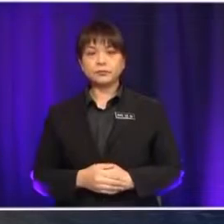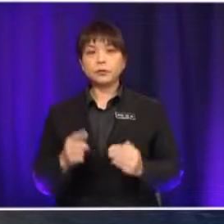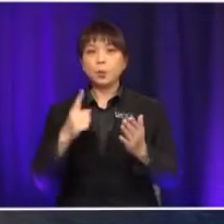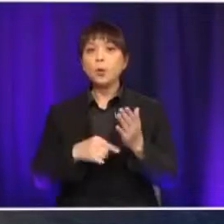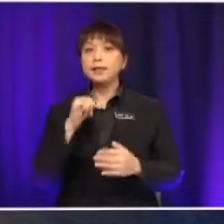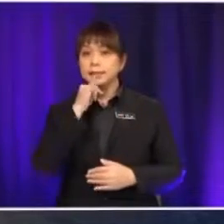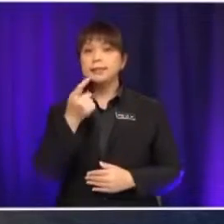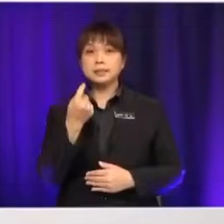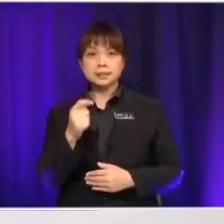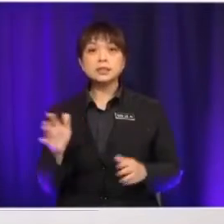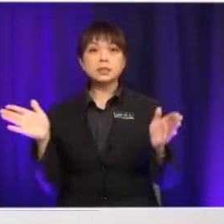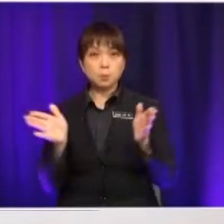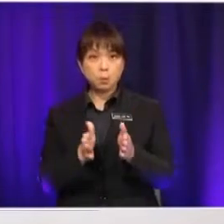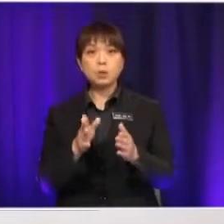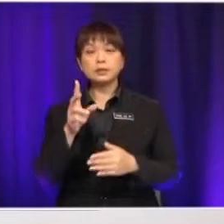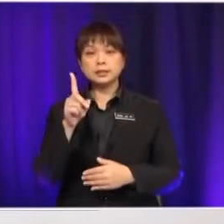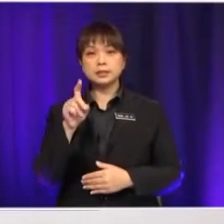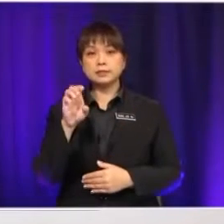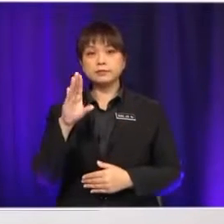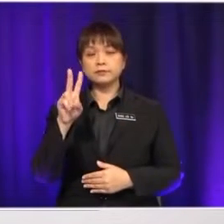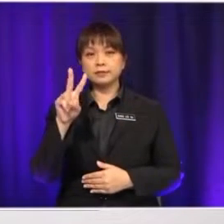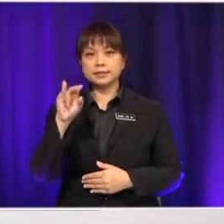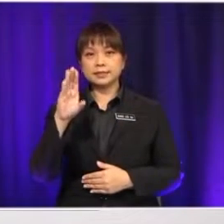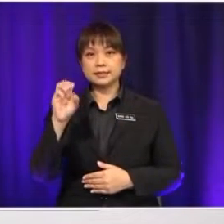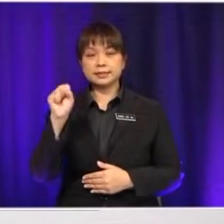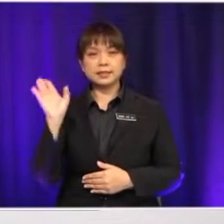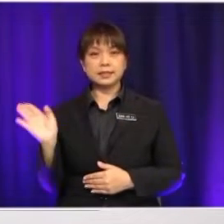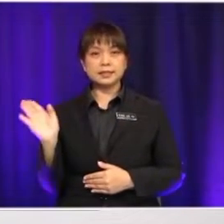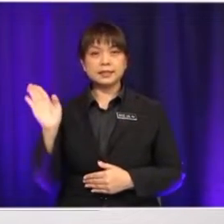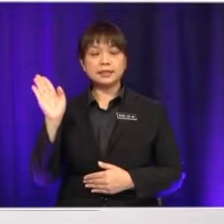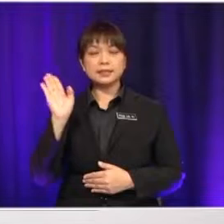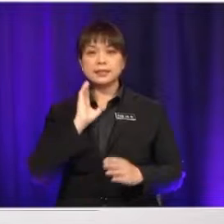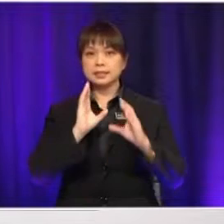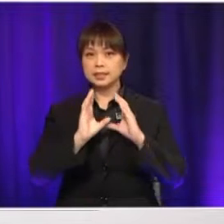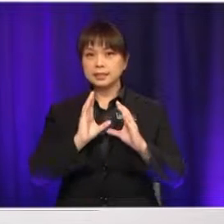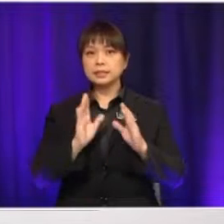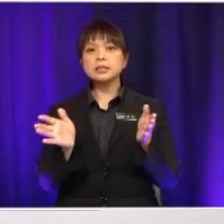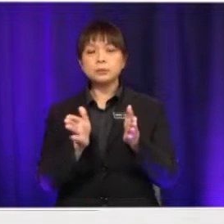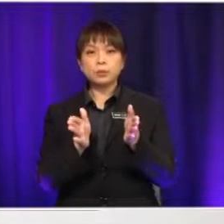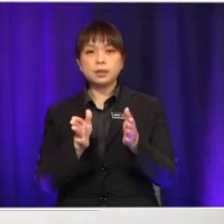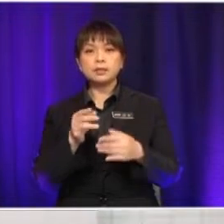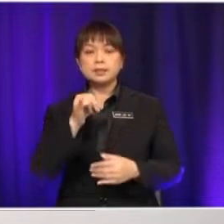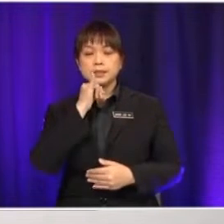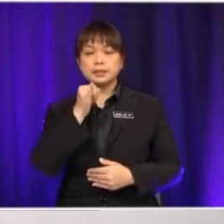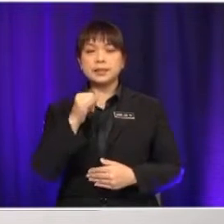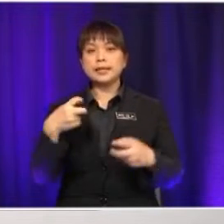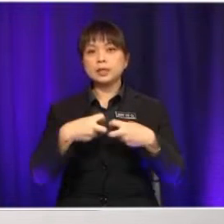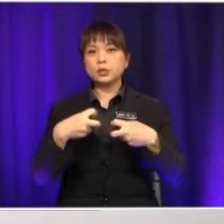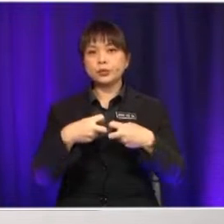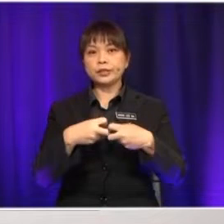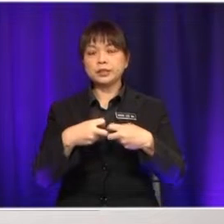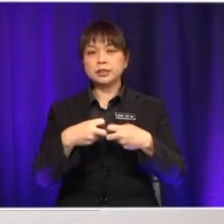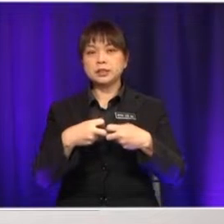smart device? In my opinion, a smart device is an electronic device that has